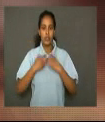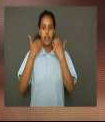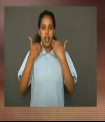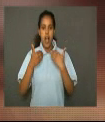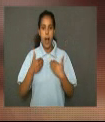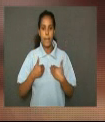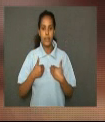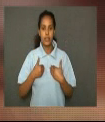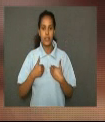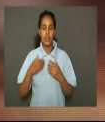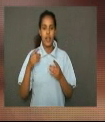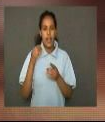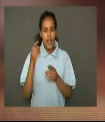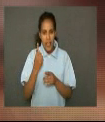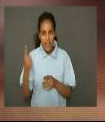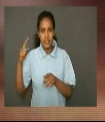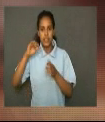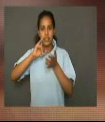happen every second.